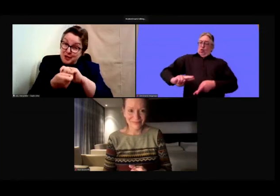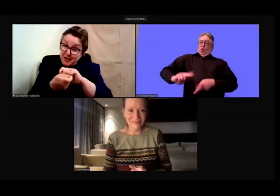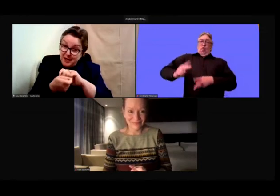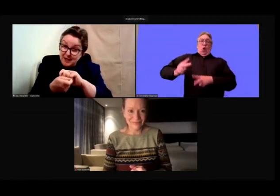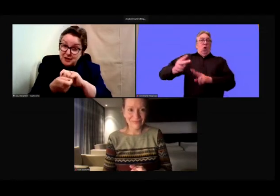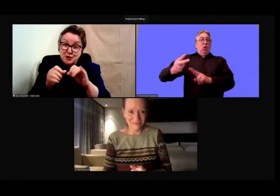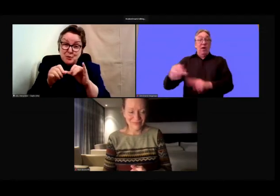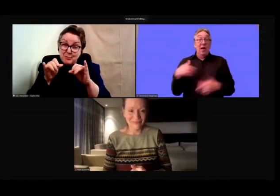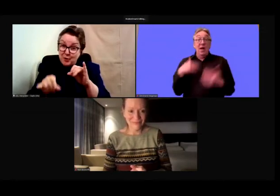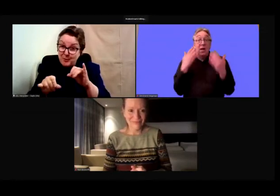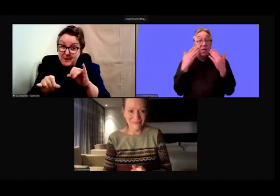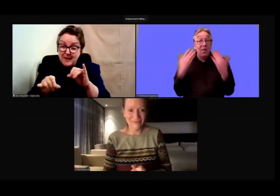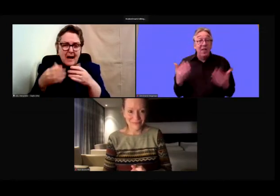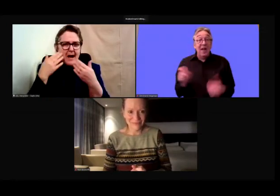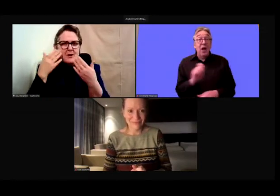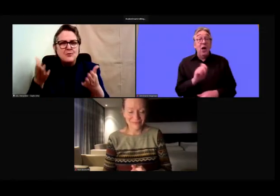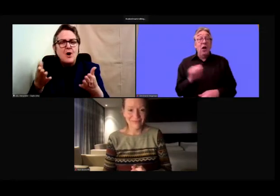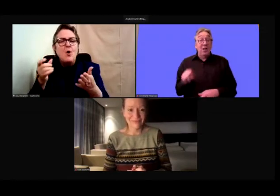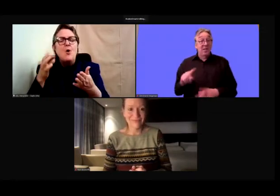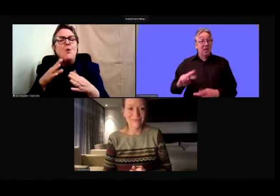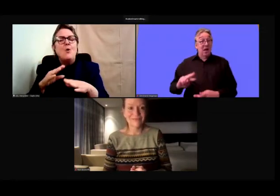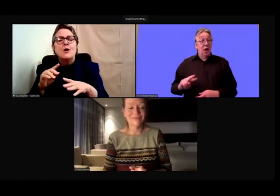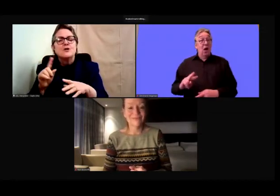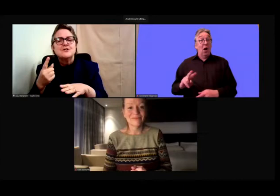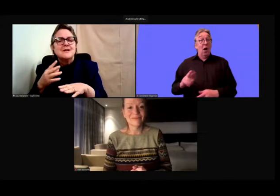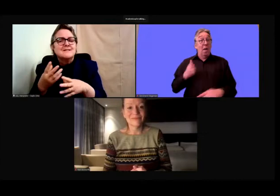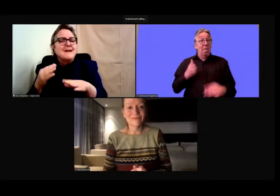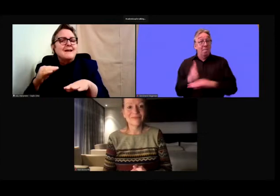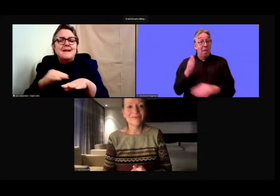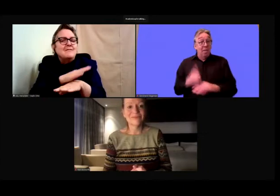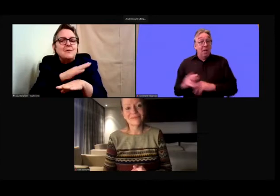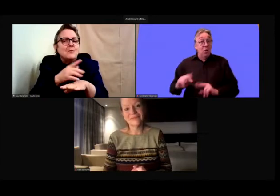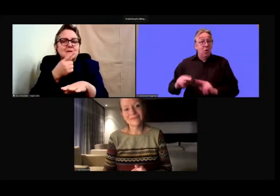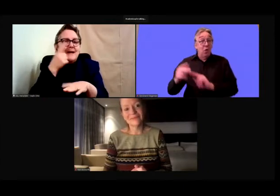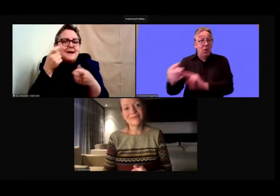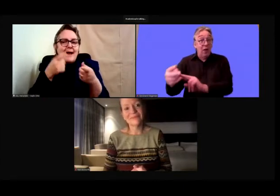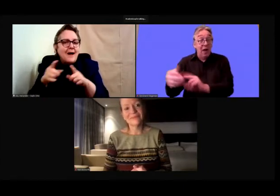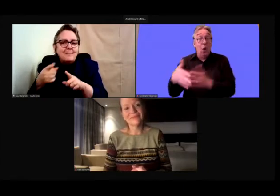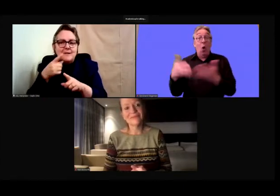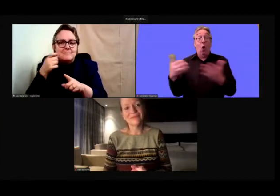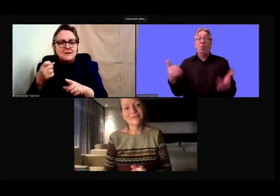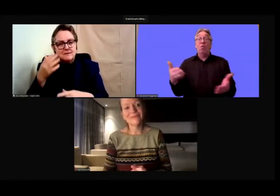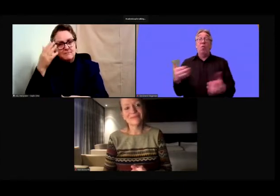permanent change, or if it's just an influence that happens due to being bilingual.